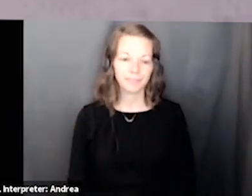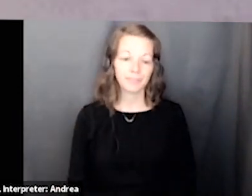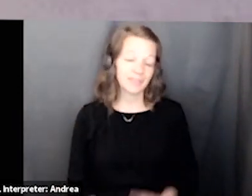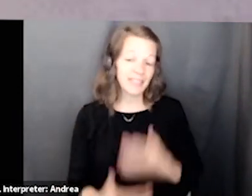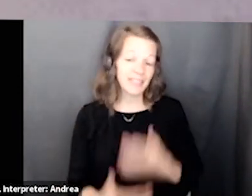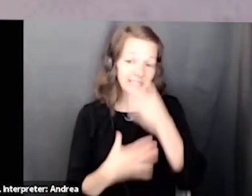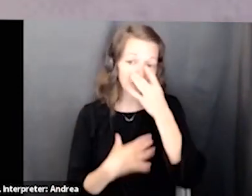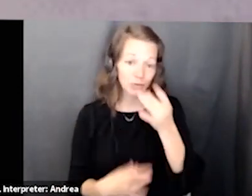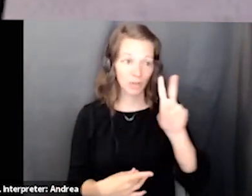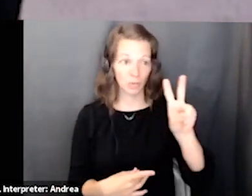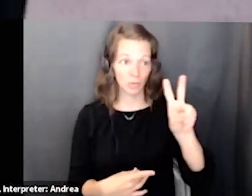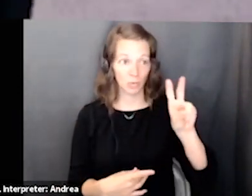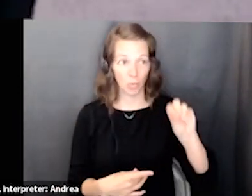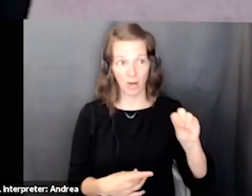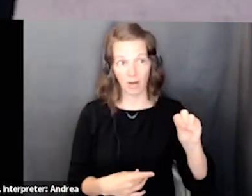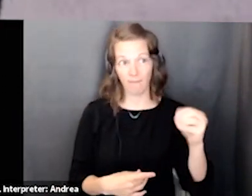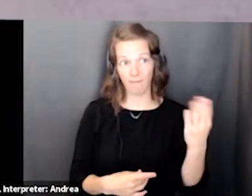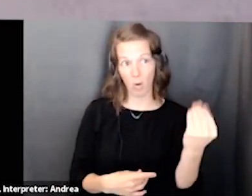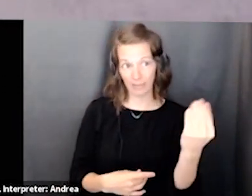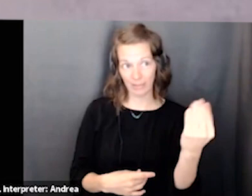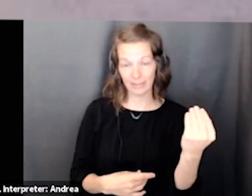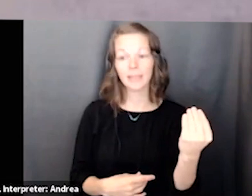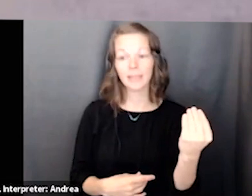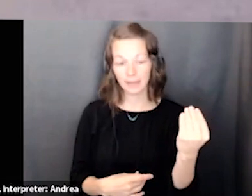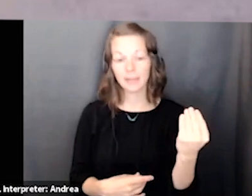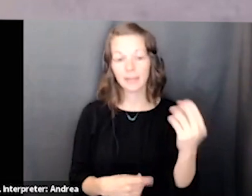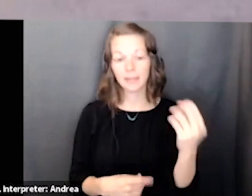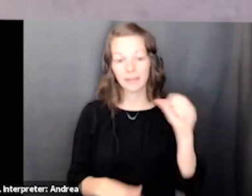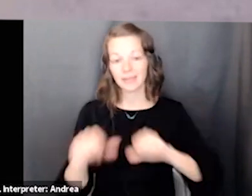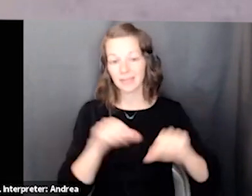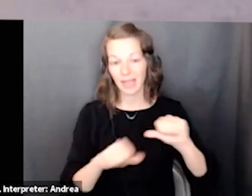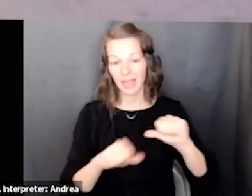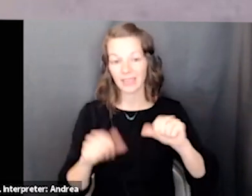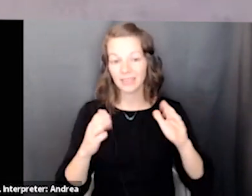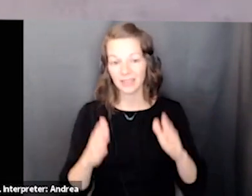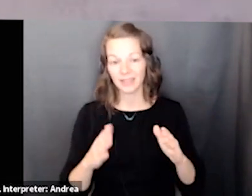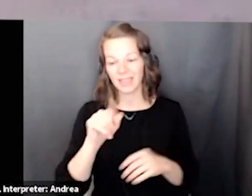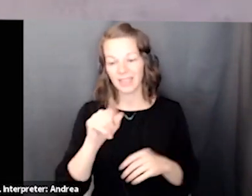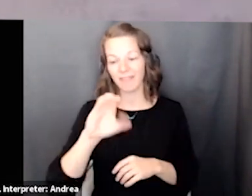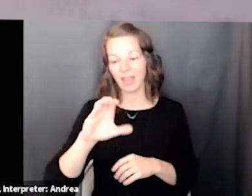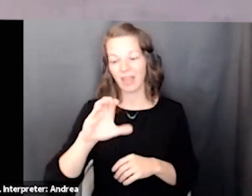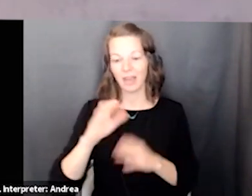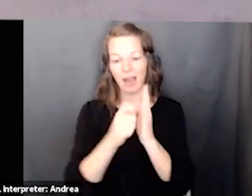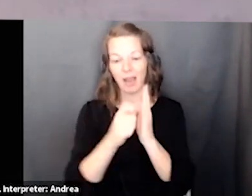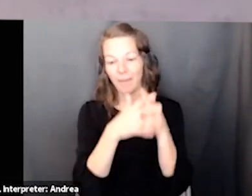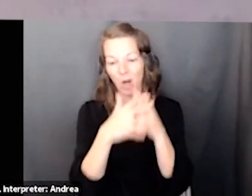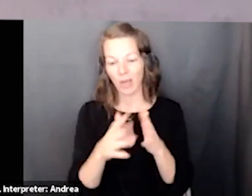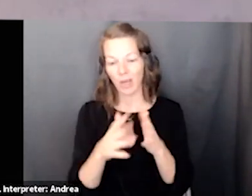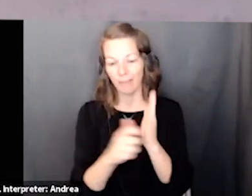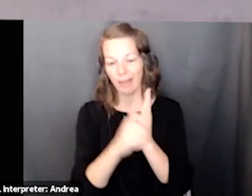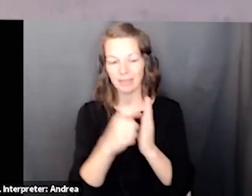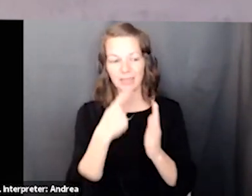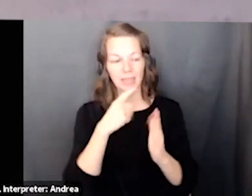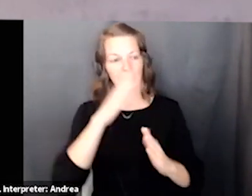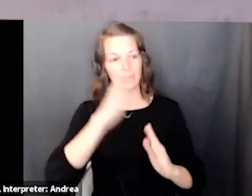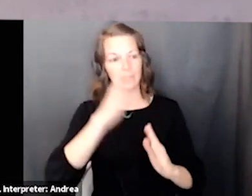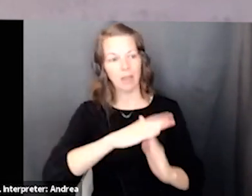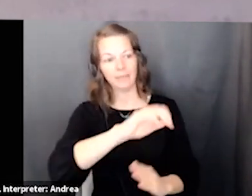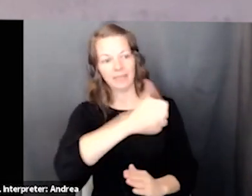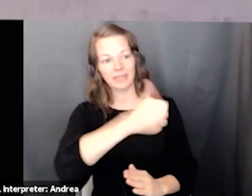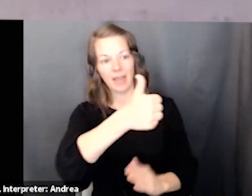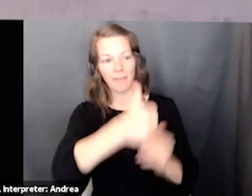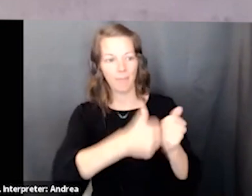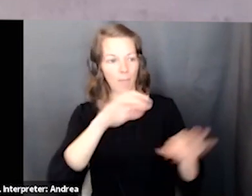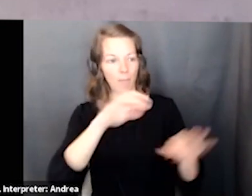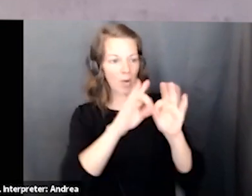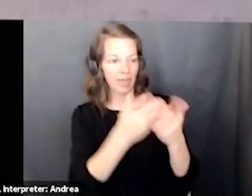interesting, 2014, you know, Scientific American came out with their top 10 most important